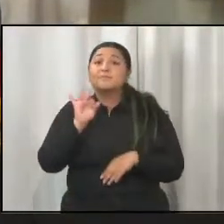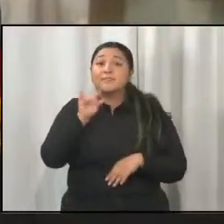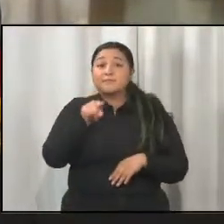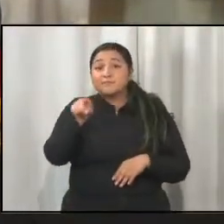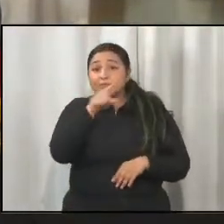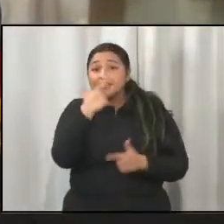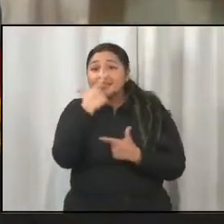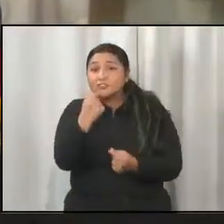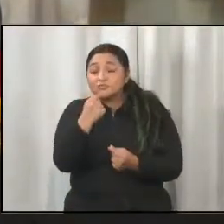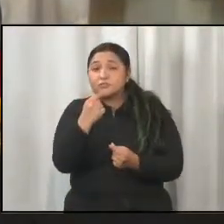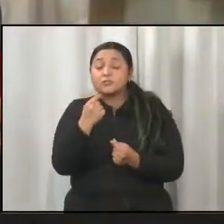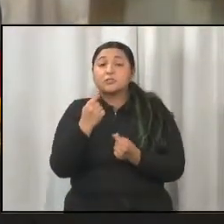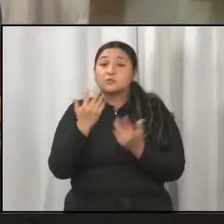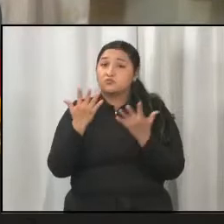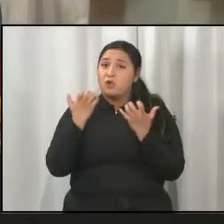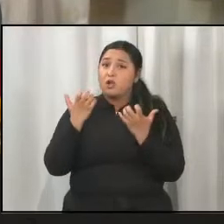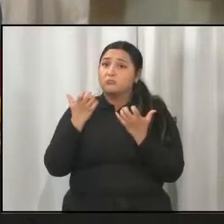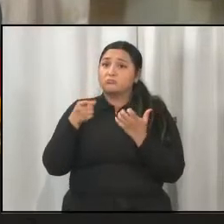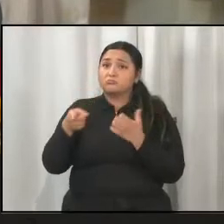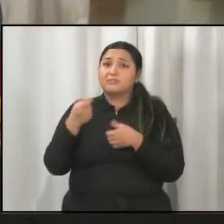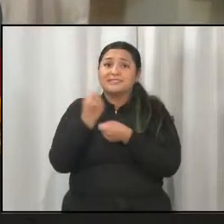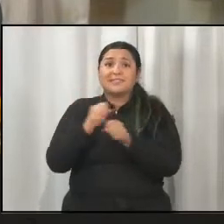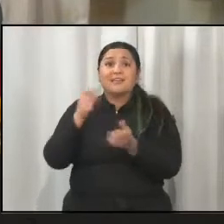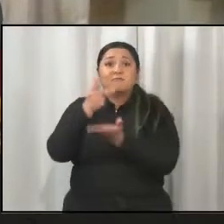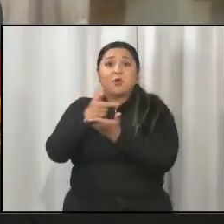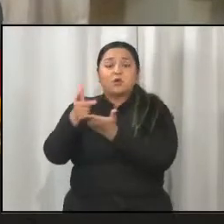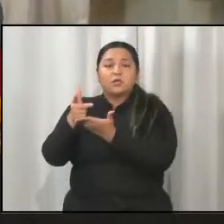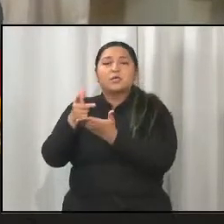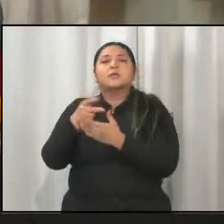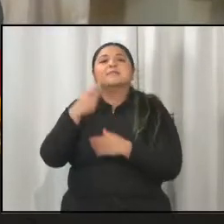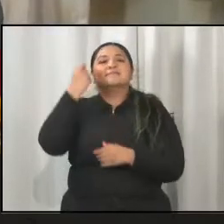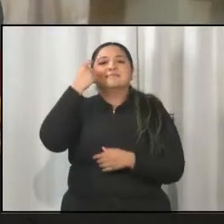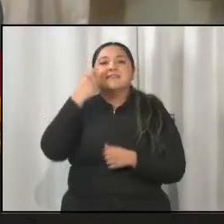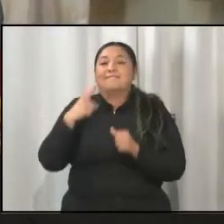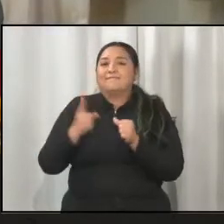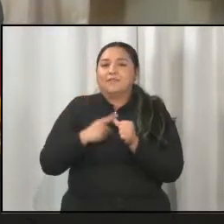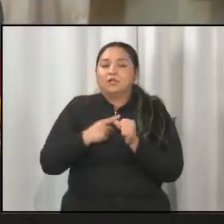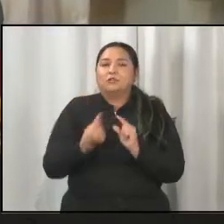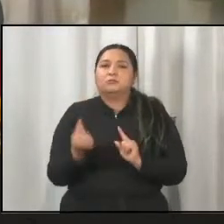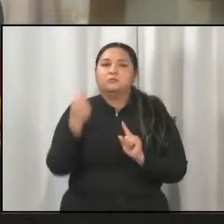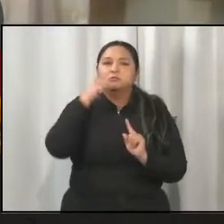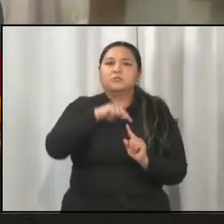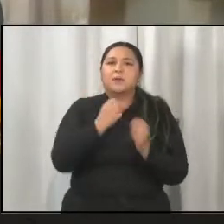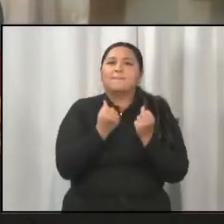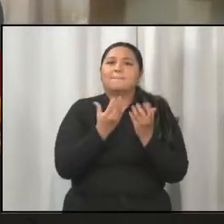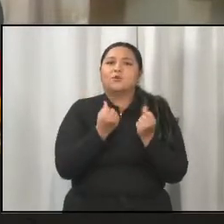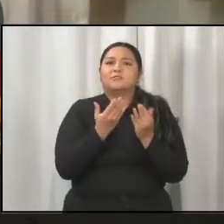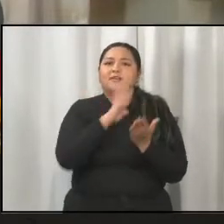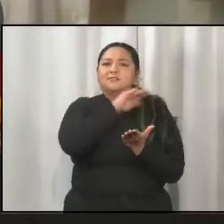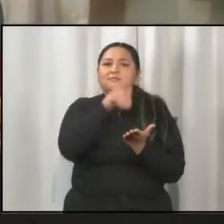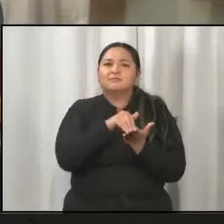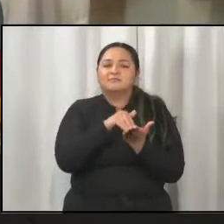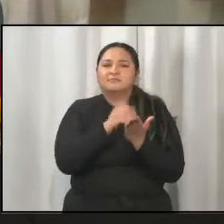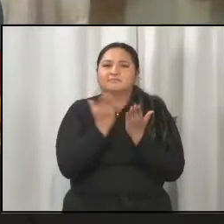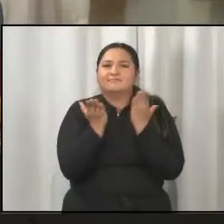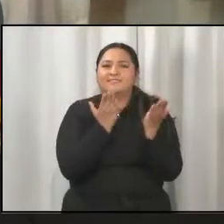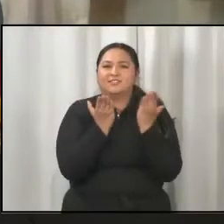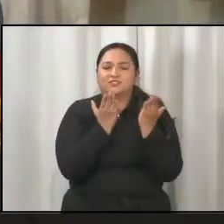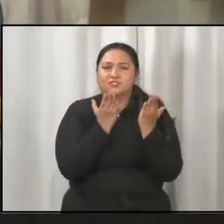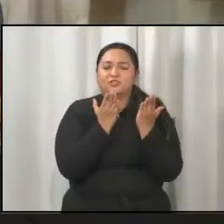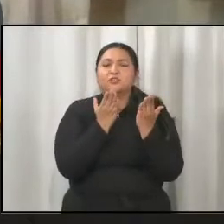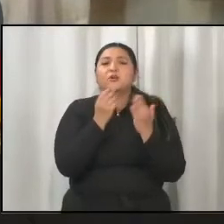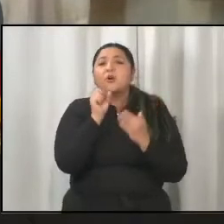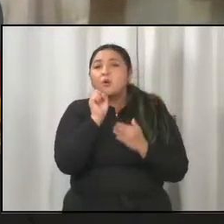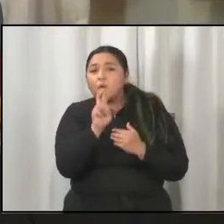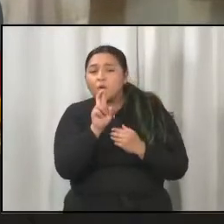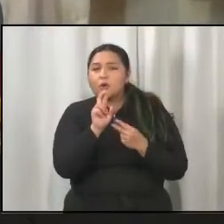in participating in the Safe Parking Program need to receive a referral through our multi-service center or can also be referred through our